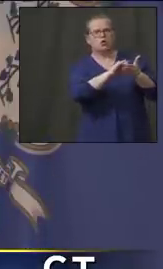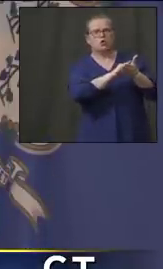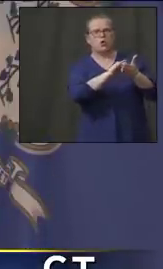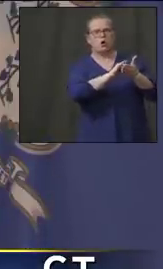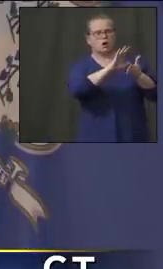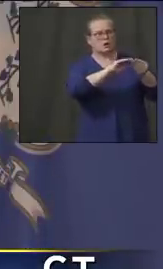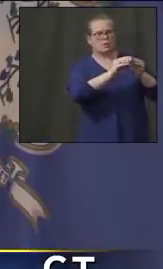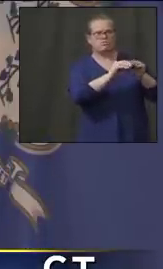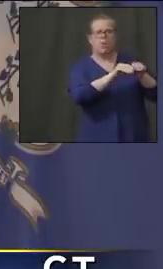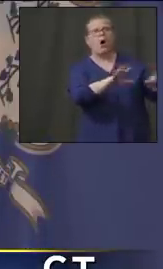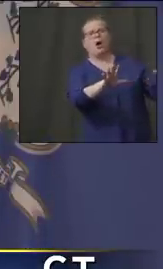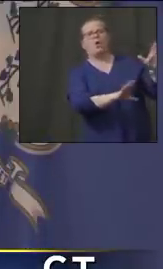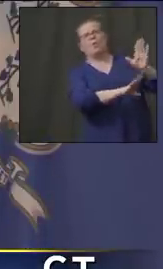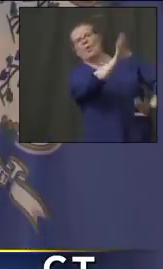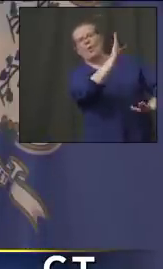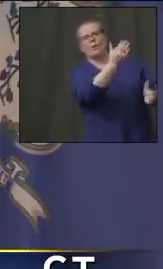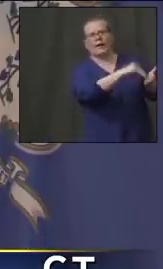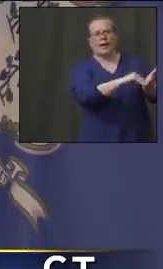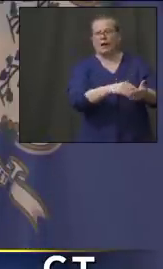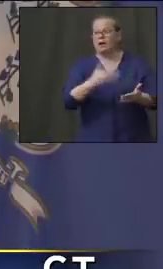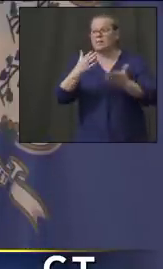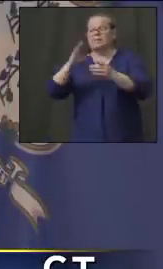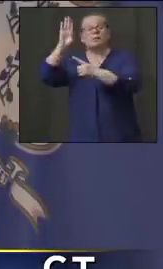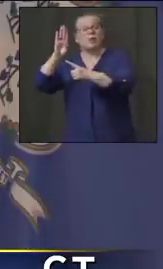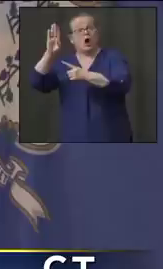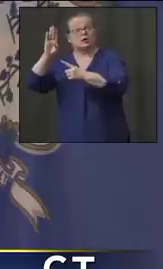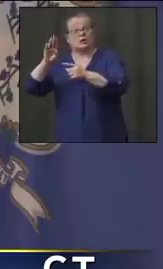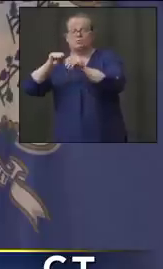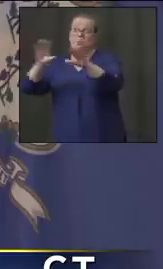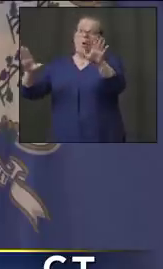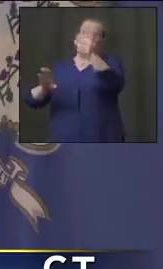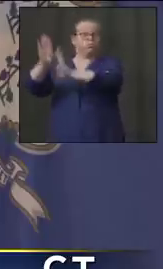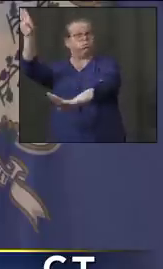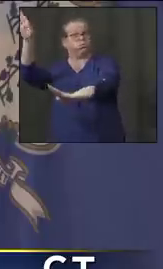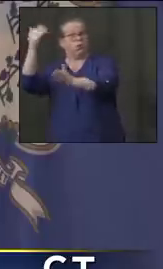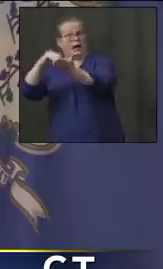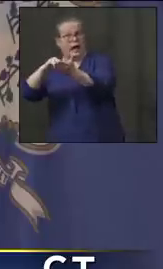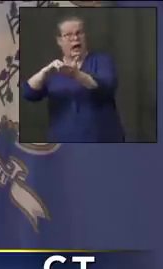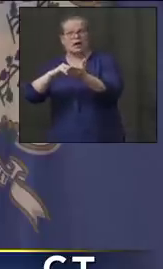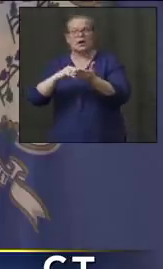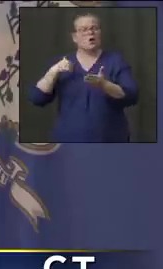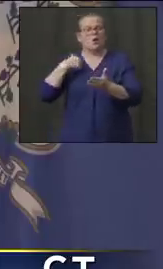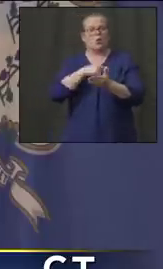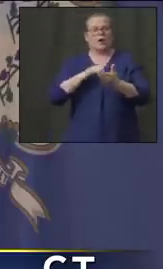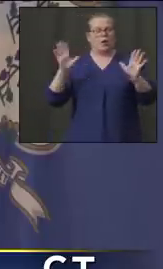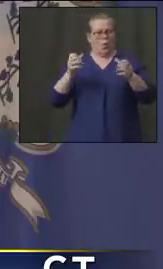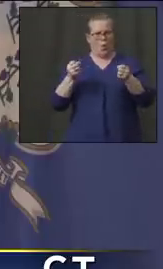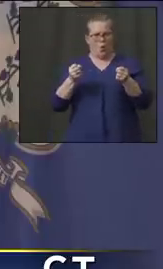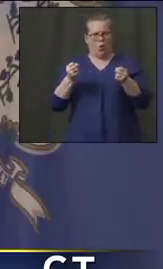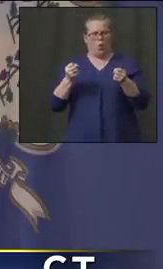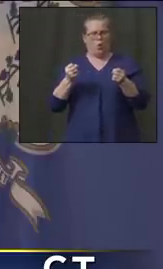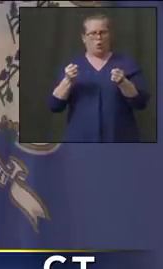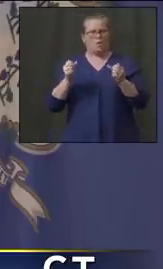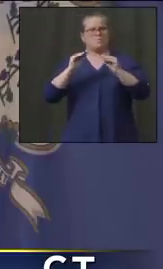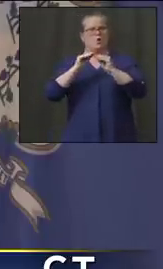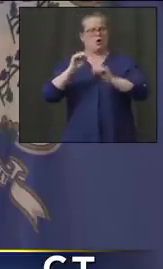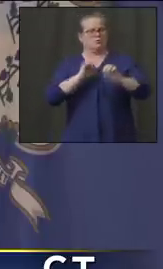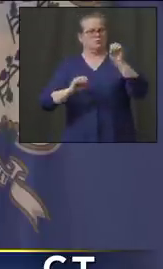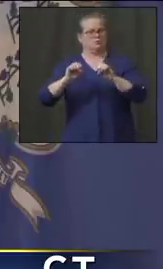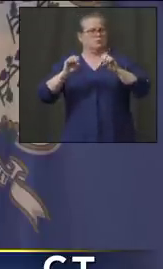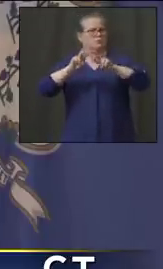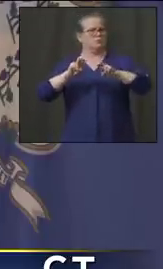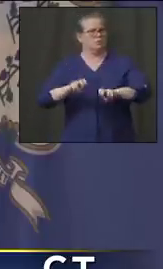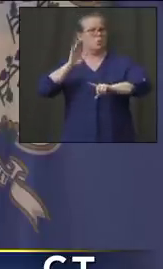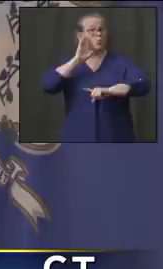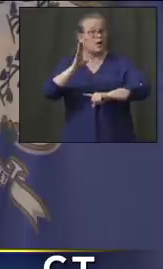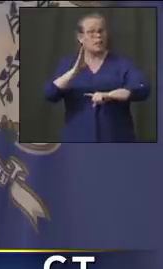this virus has taken on a second life, you're right, we are going to recalibrate. Right now, all indications are we can do what we said we were going to do